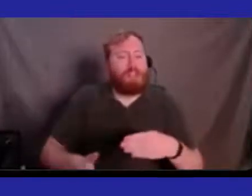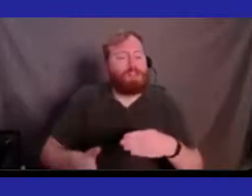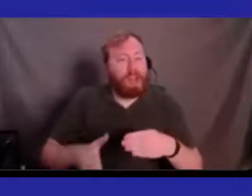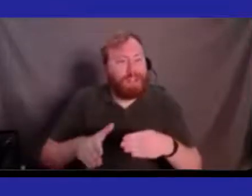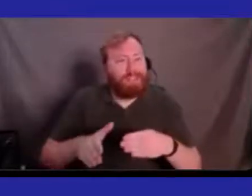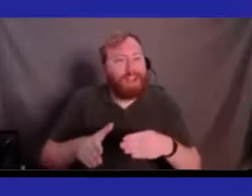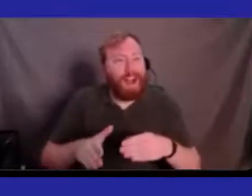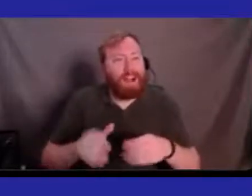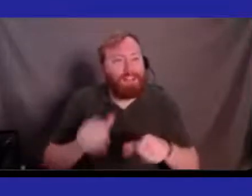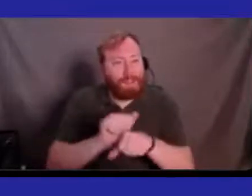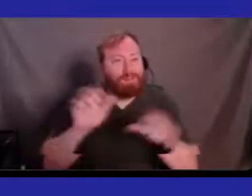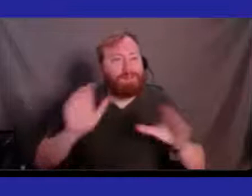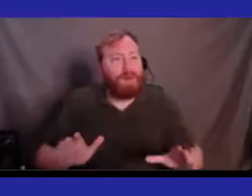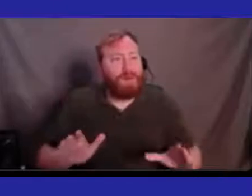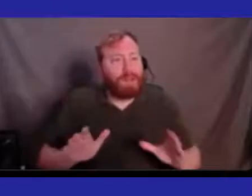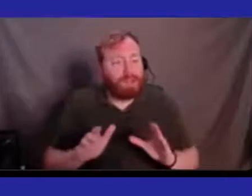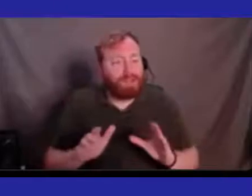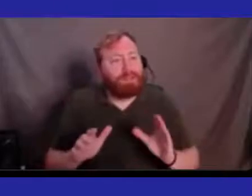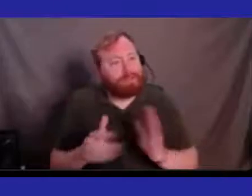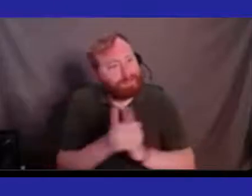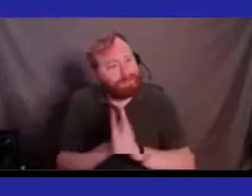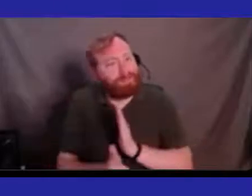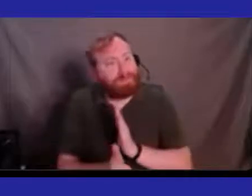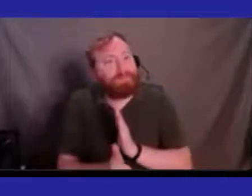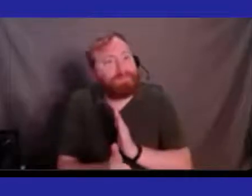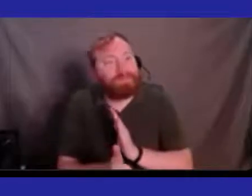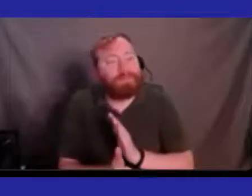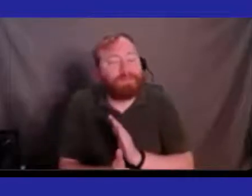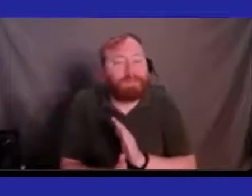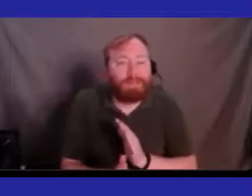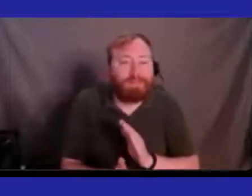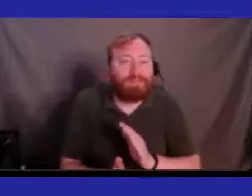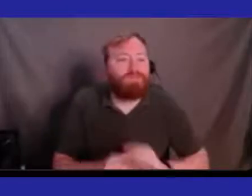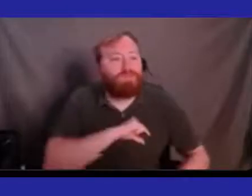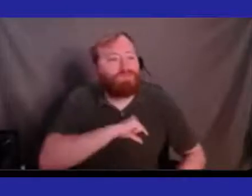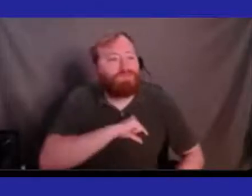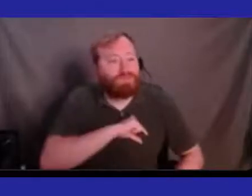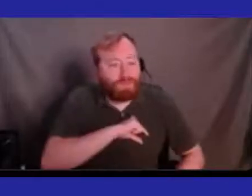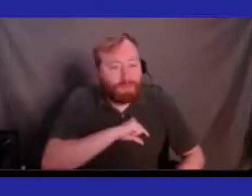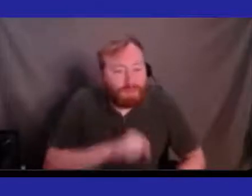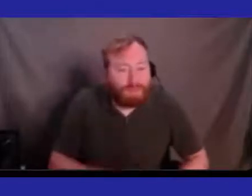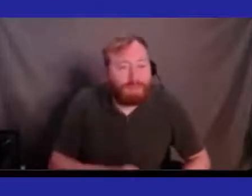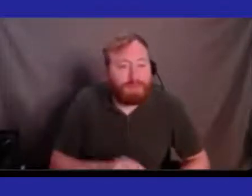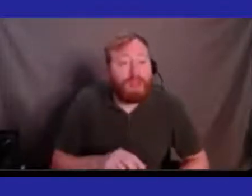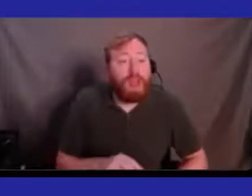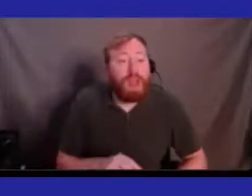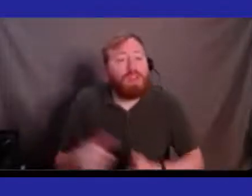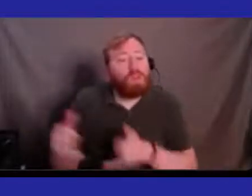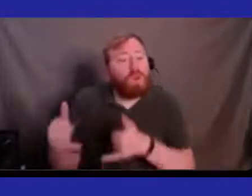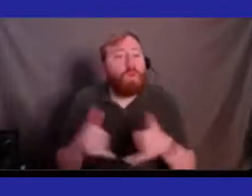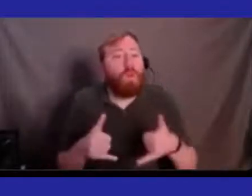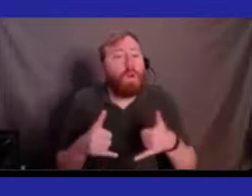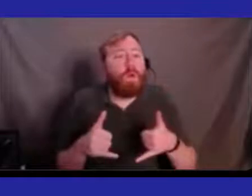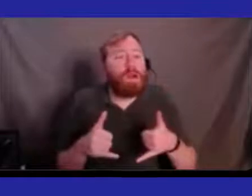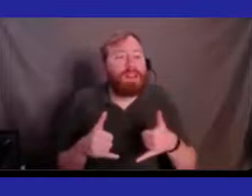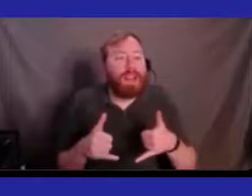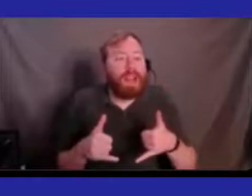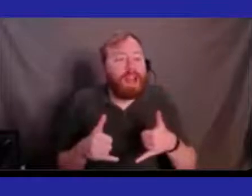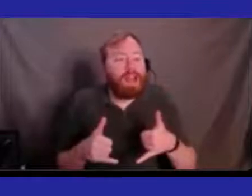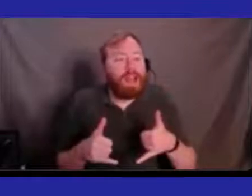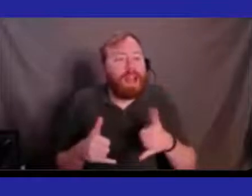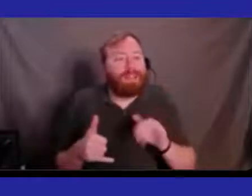Coney has been recognized and awarded. Coney was ranked 7 among the top